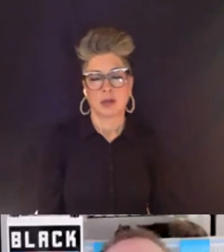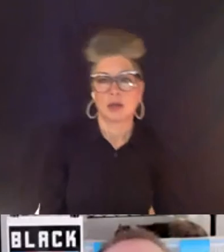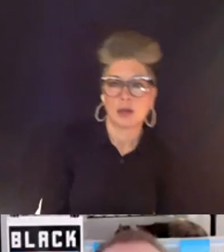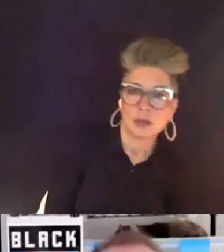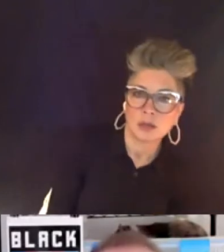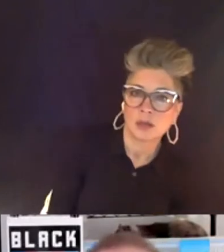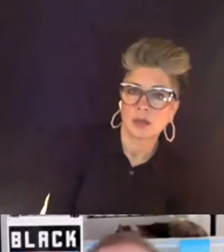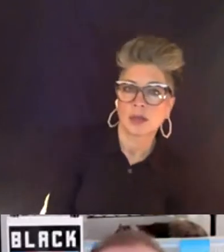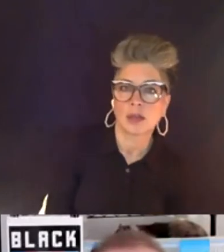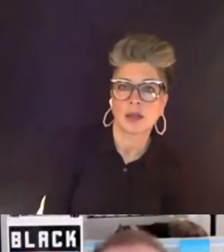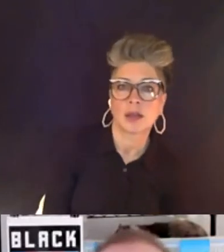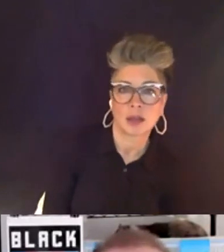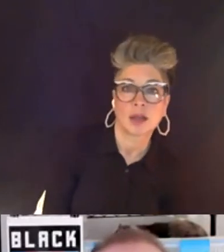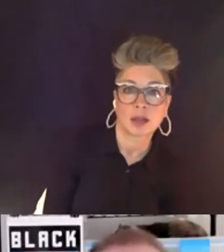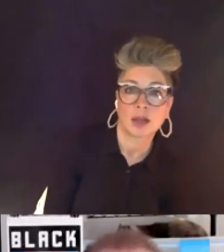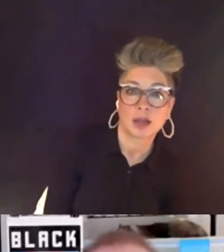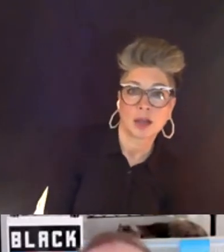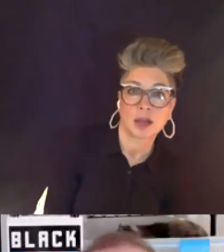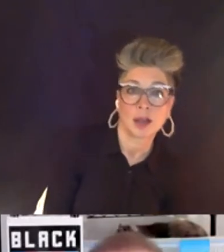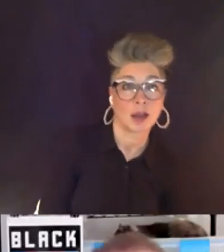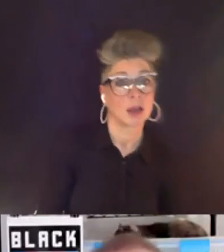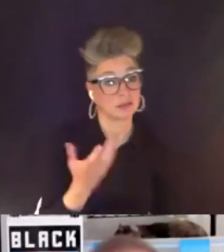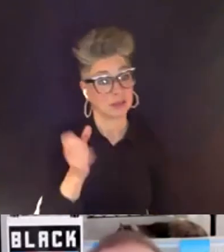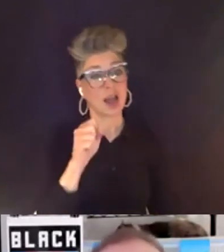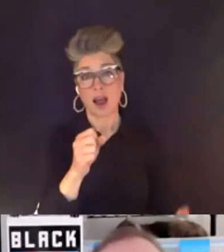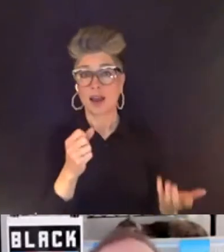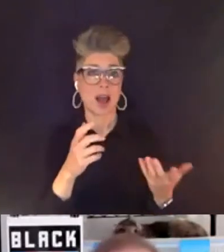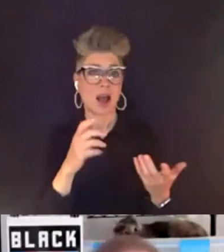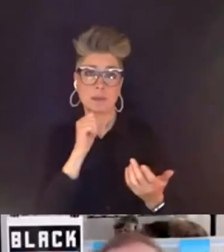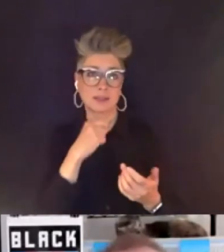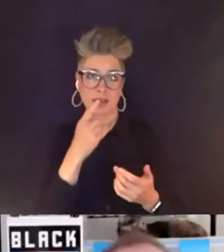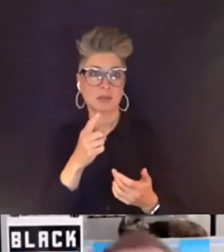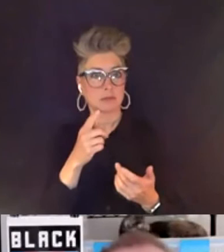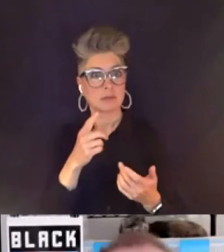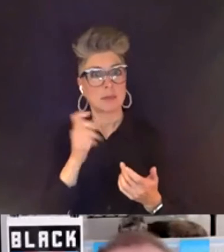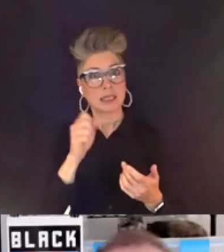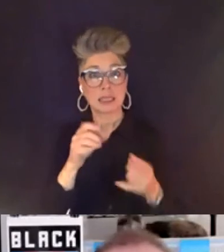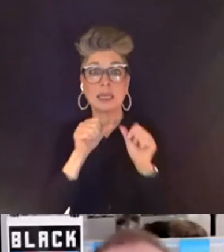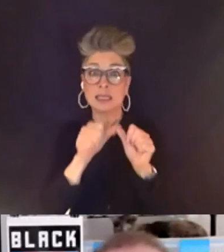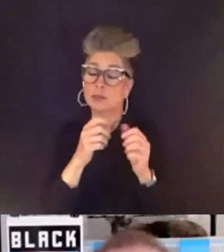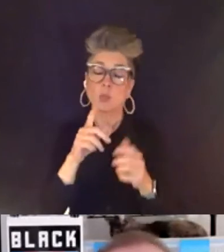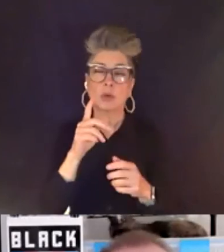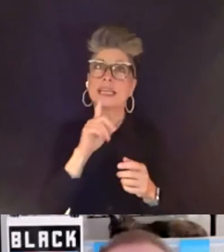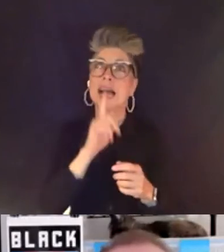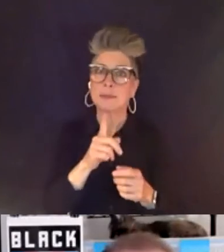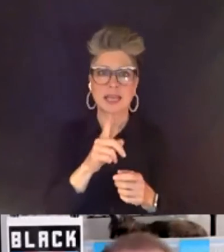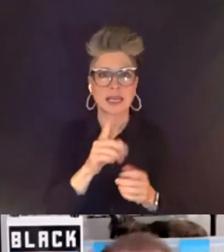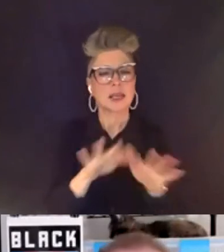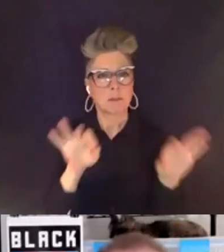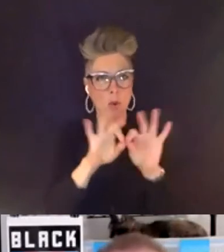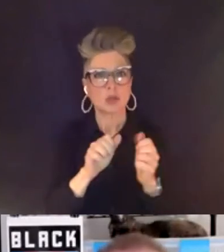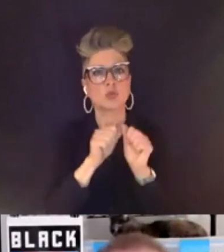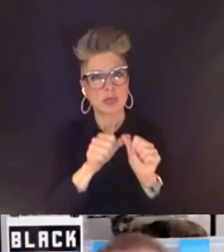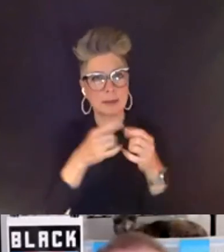didn't mean to erase, like, let's keep on wearing our mask, let's keep on washing our hands, because those are the important pieces too, no matter what